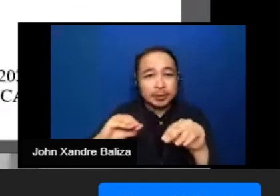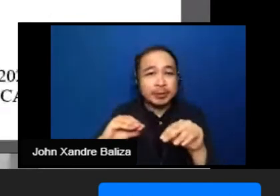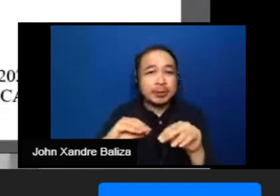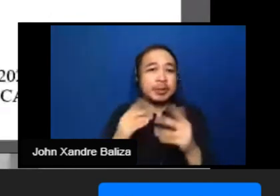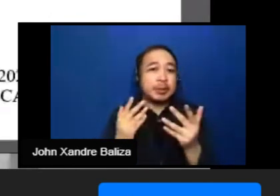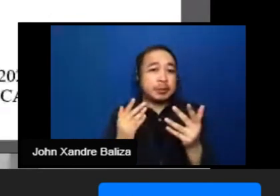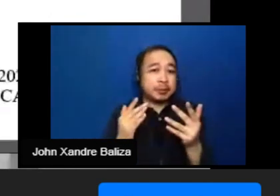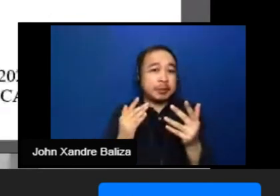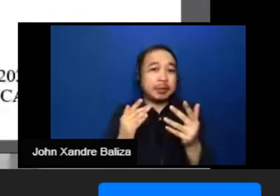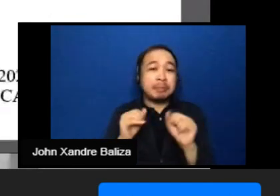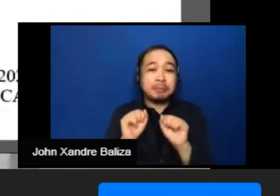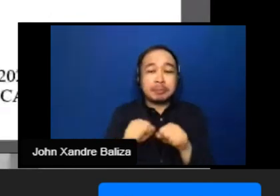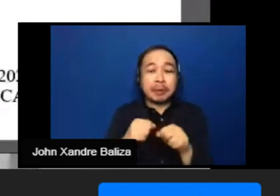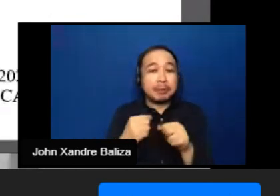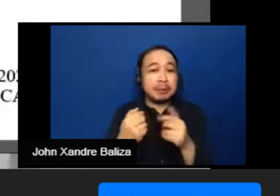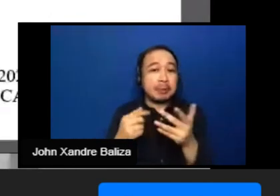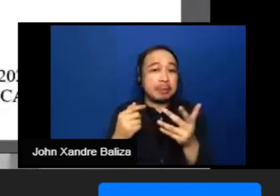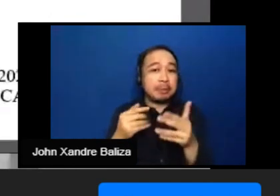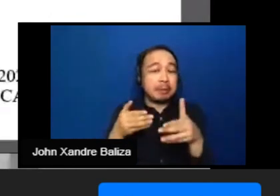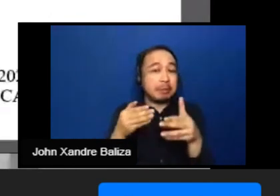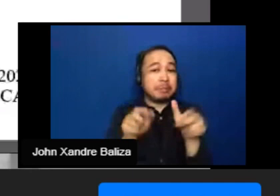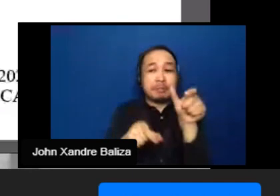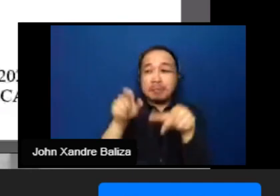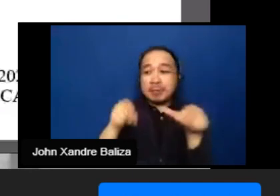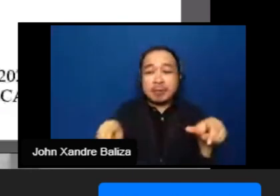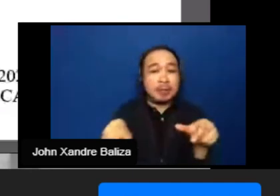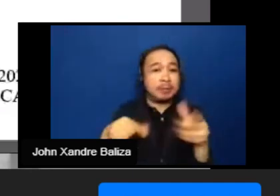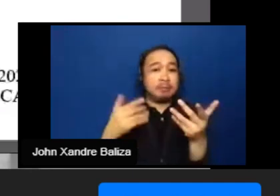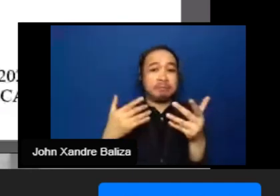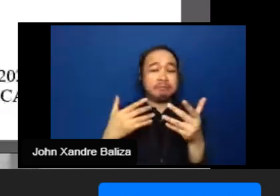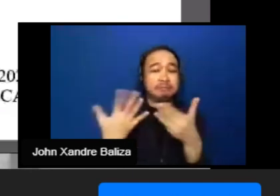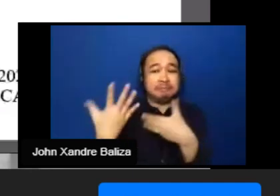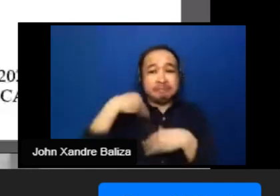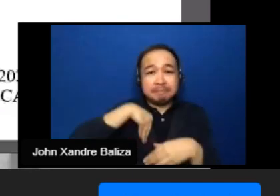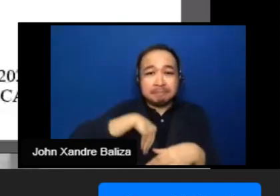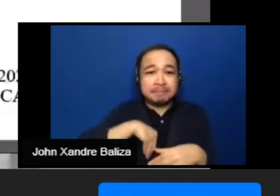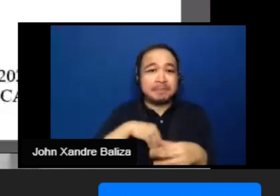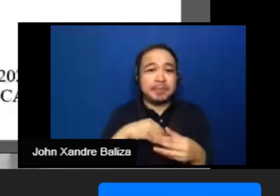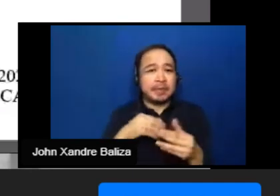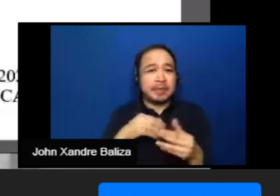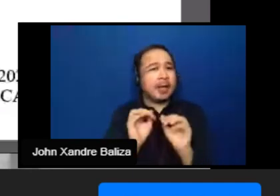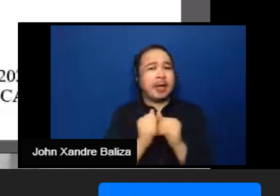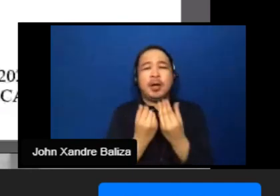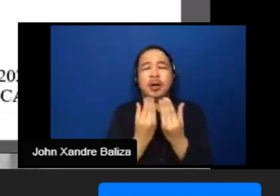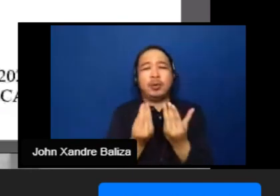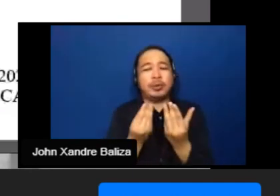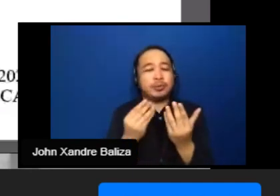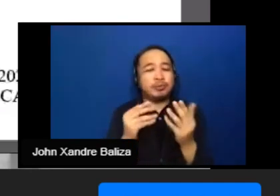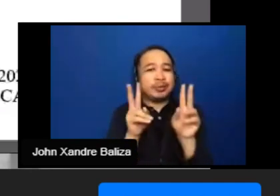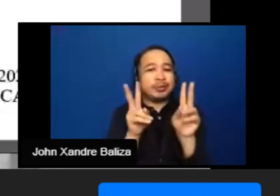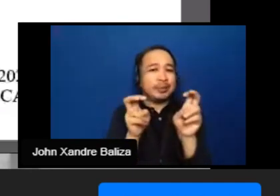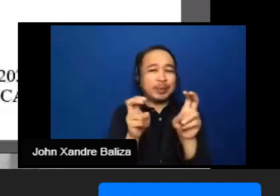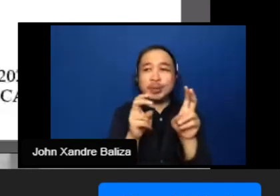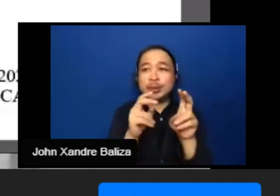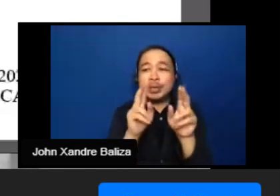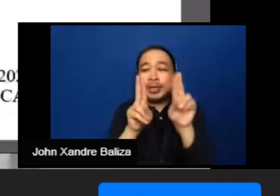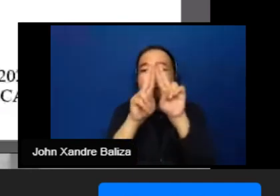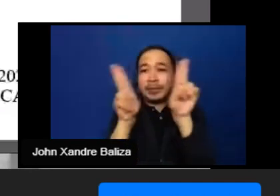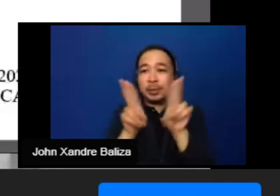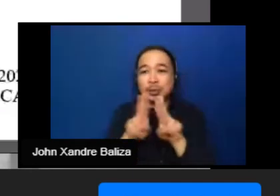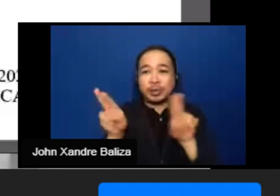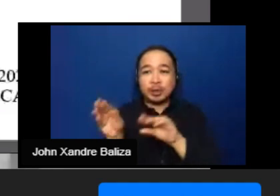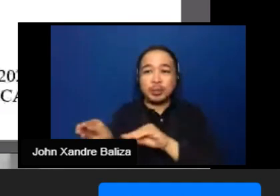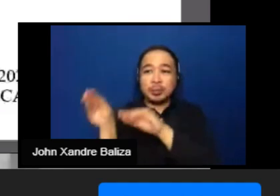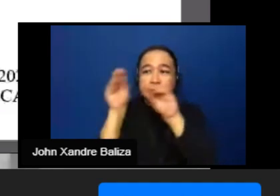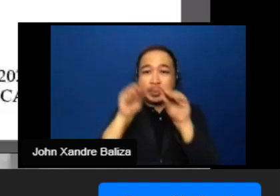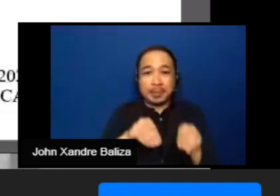reproductive healthcare, and recruitment costs borne by employee in the thematic area of international migration. Furthermore,